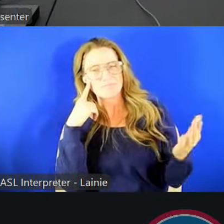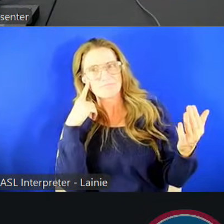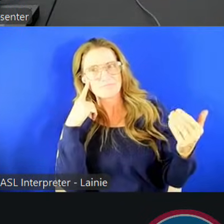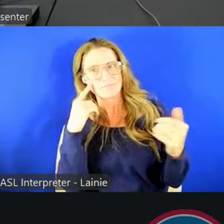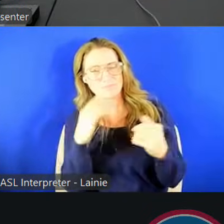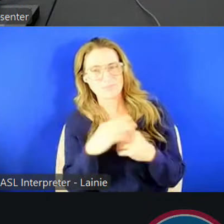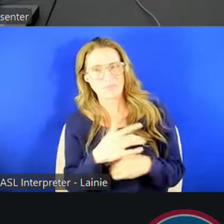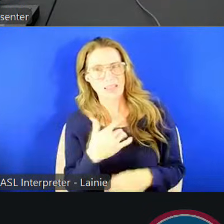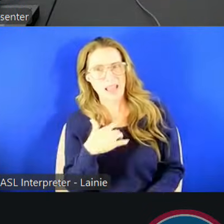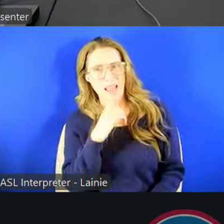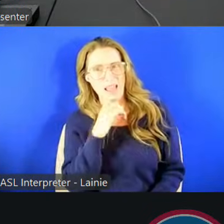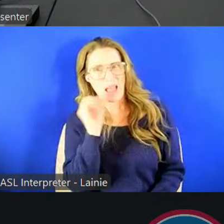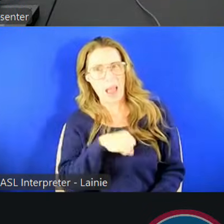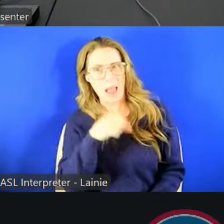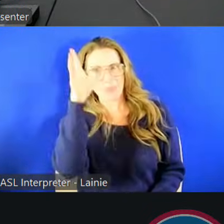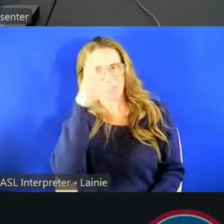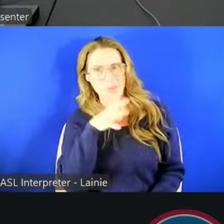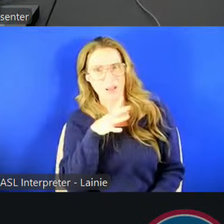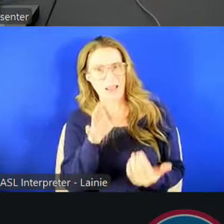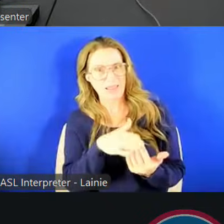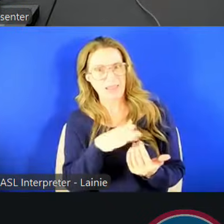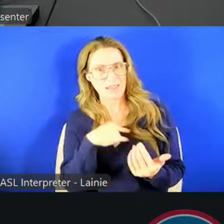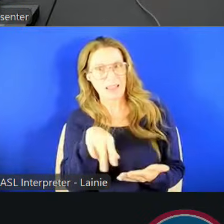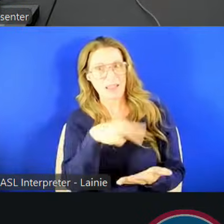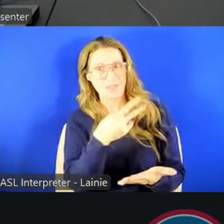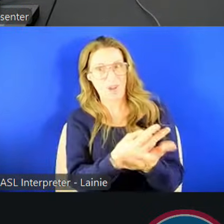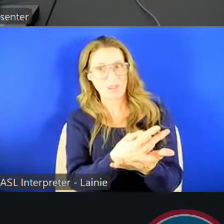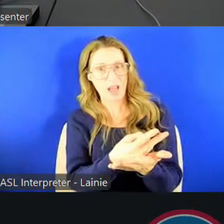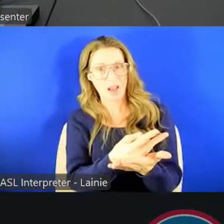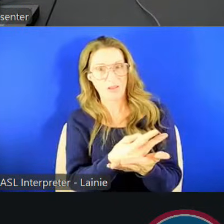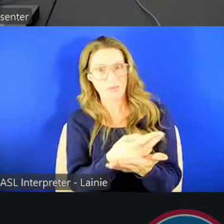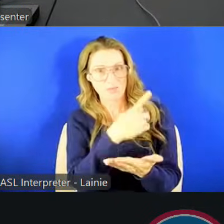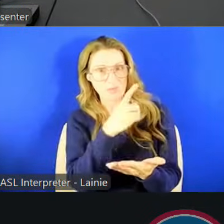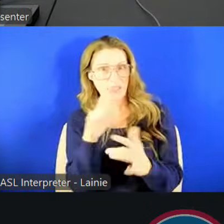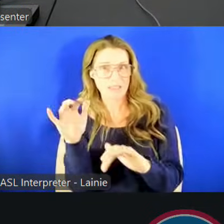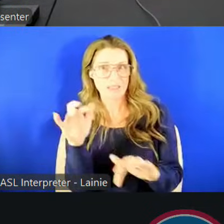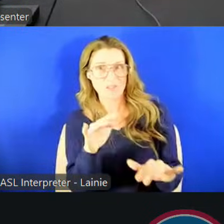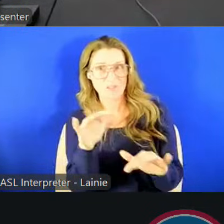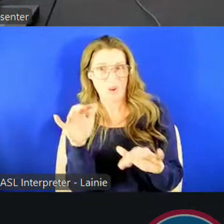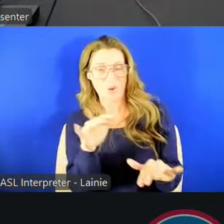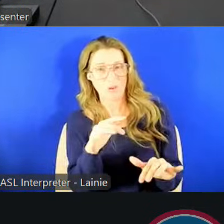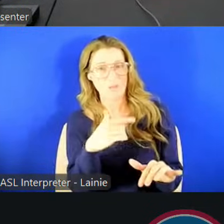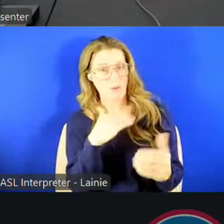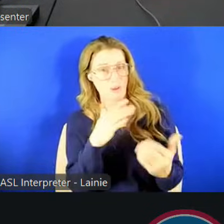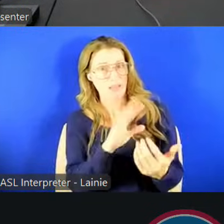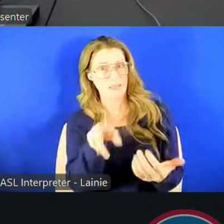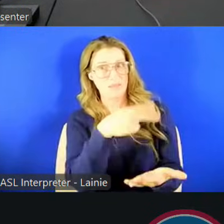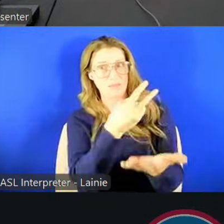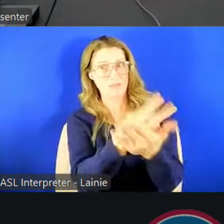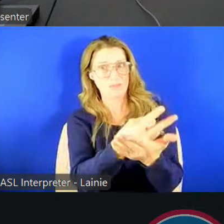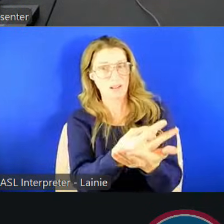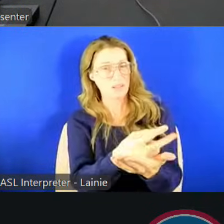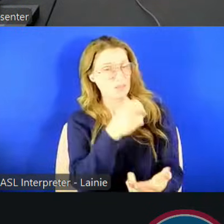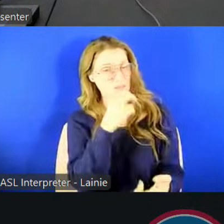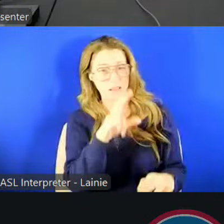old guy who can easily fall down getting on a bus because of the snow. Yeah. Falling is not fun.